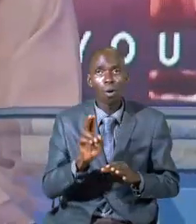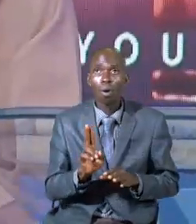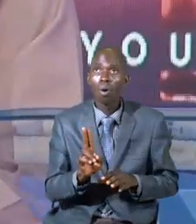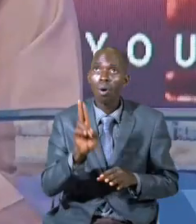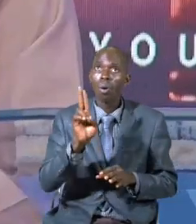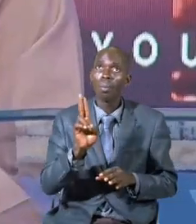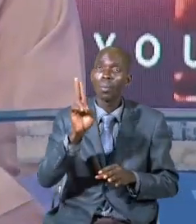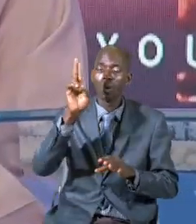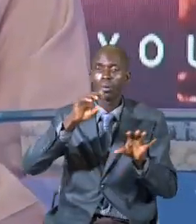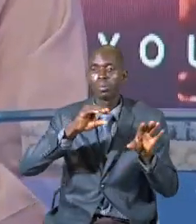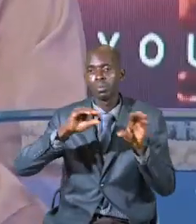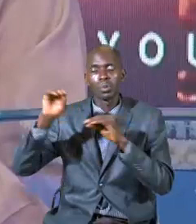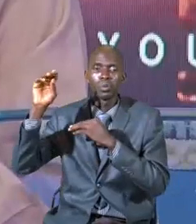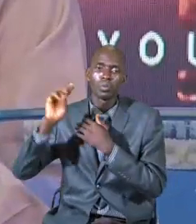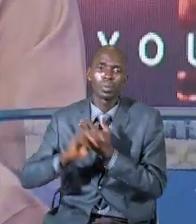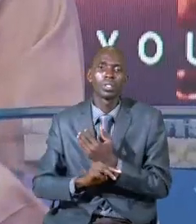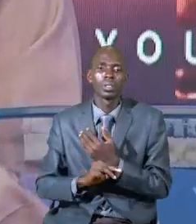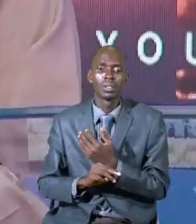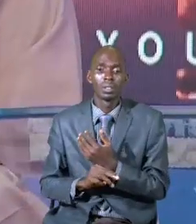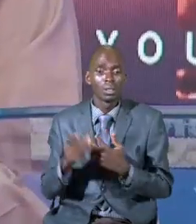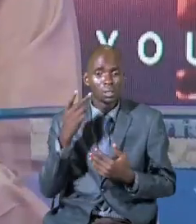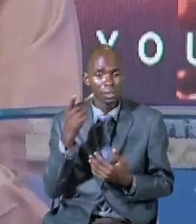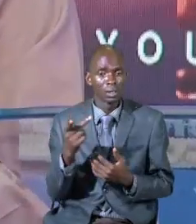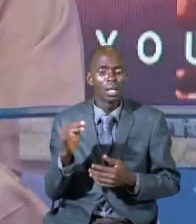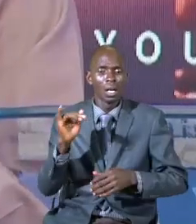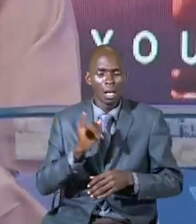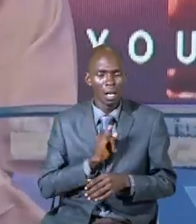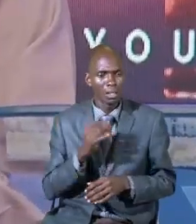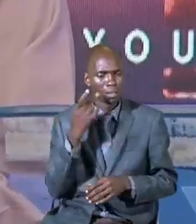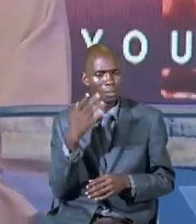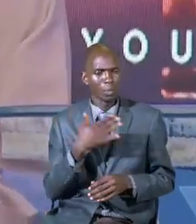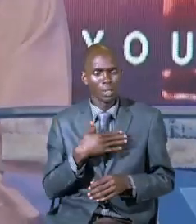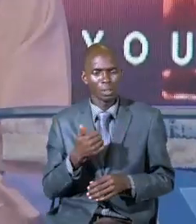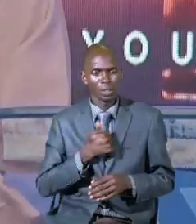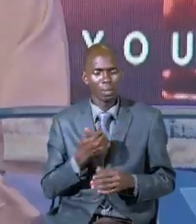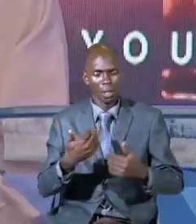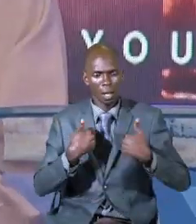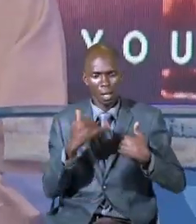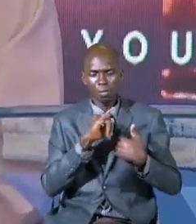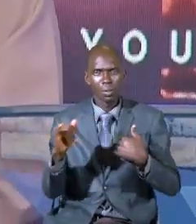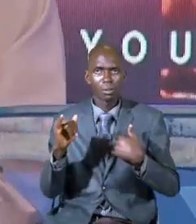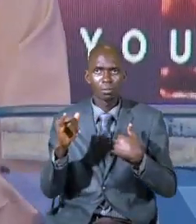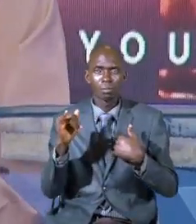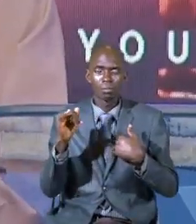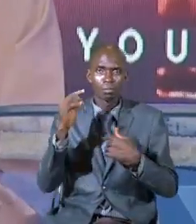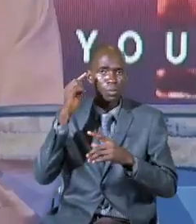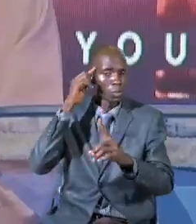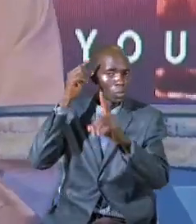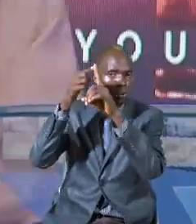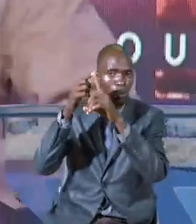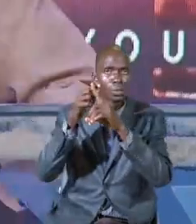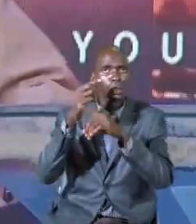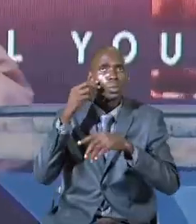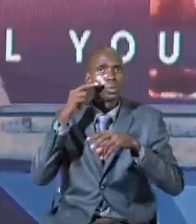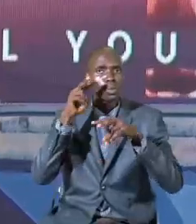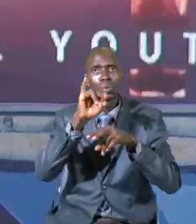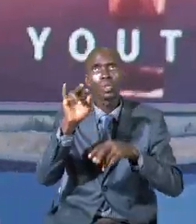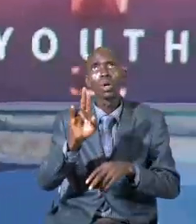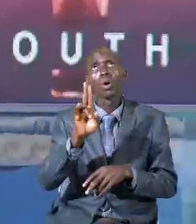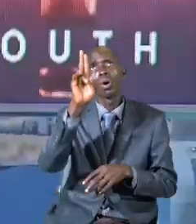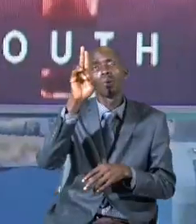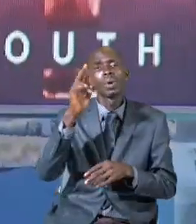having goal, setting goals, looking up, having vision, having destiny. I'm